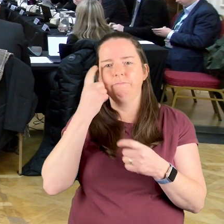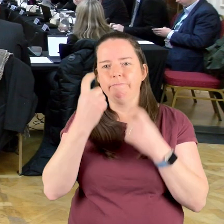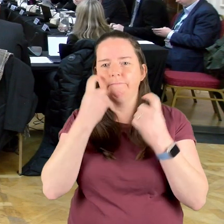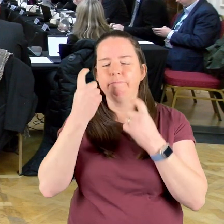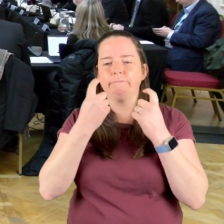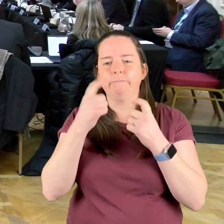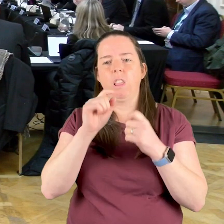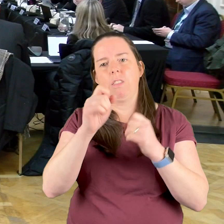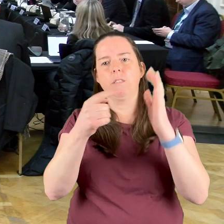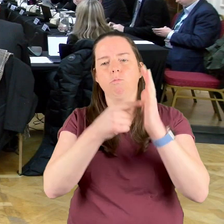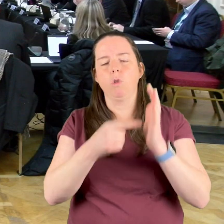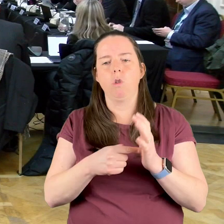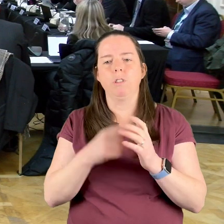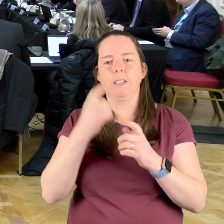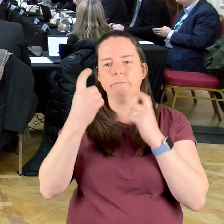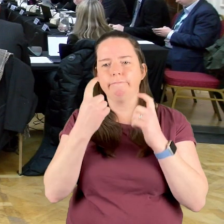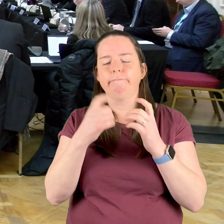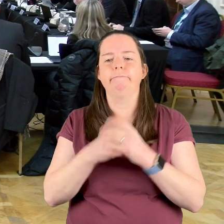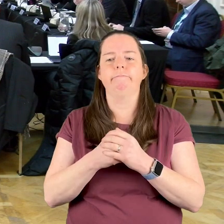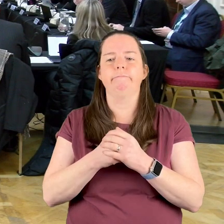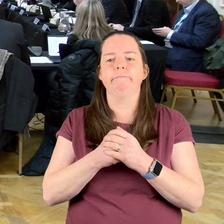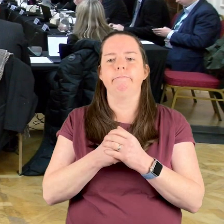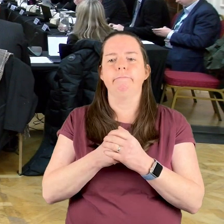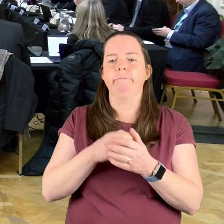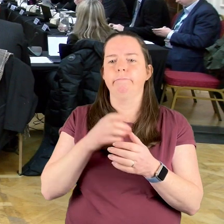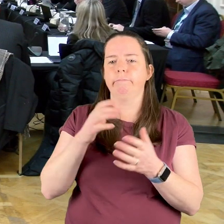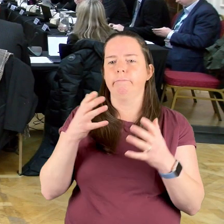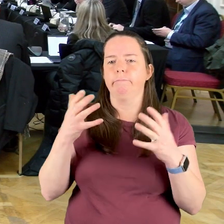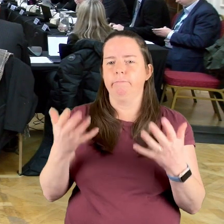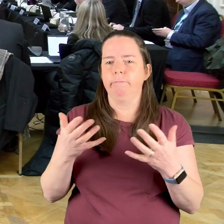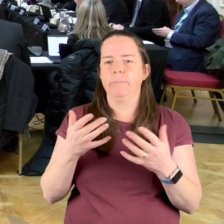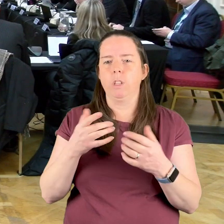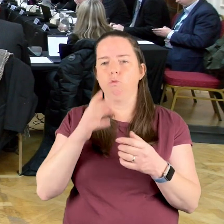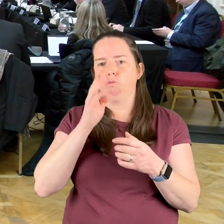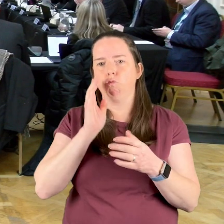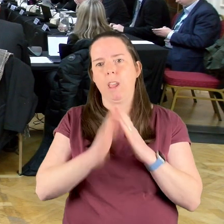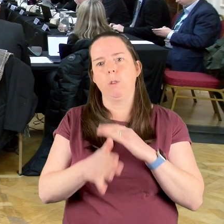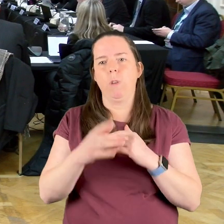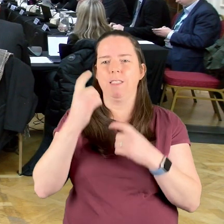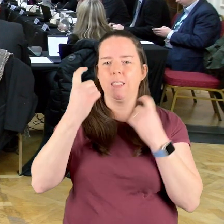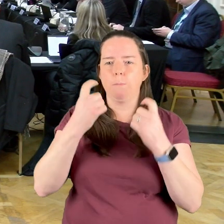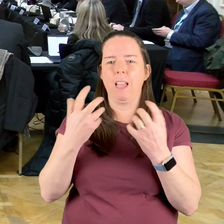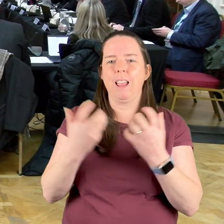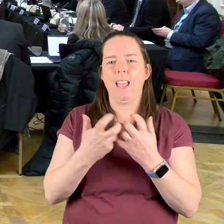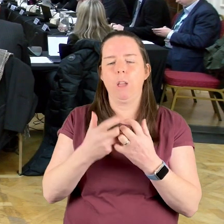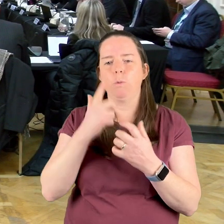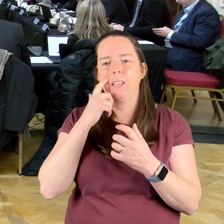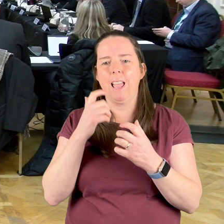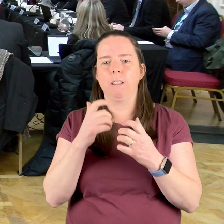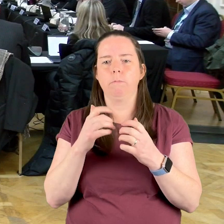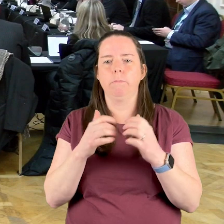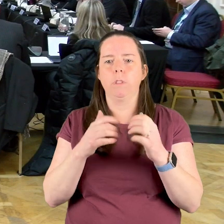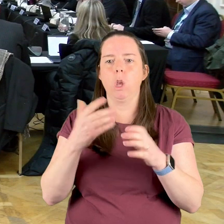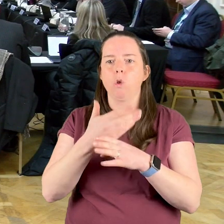being a priority straight away. Think about how we might construct career paths across local government and the